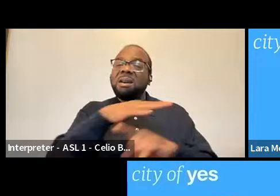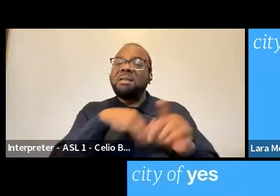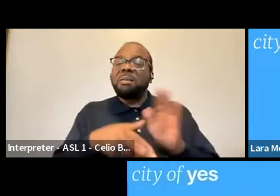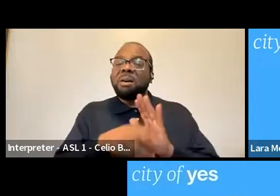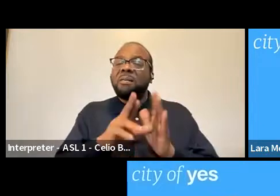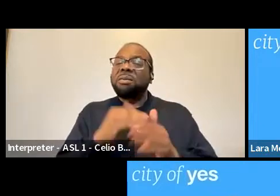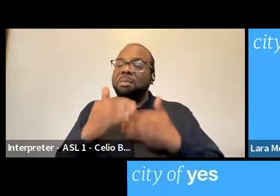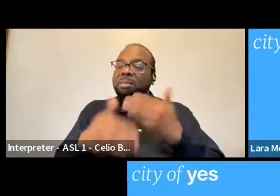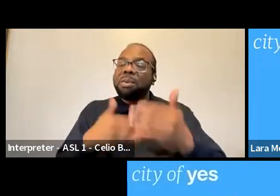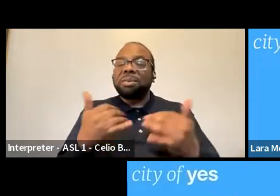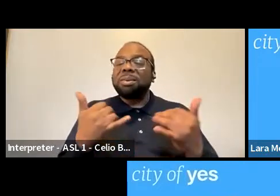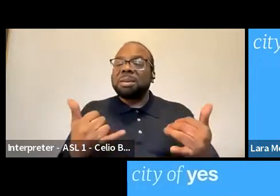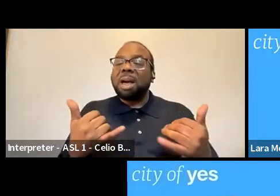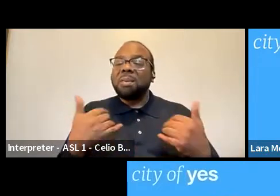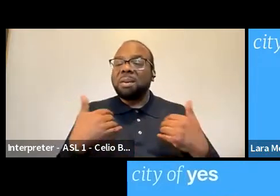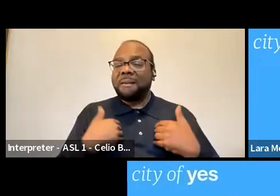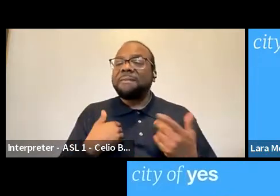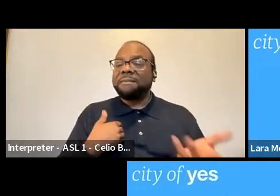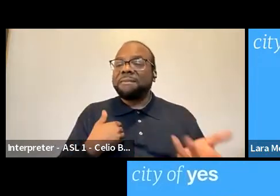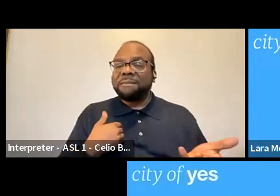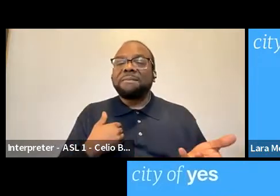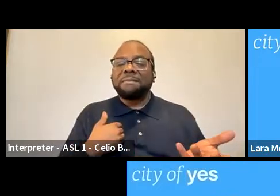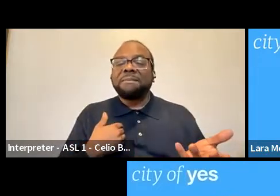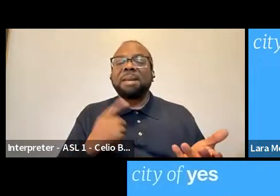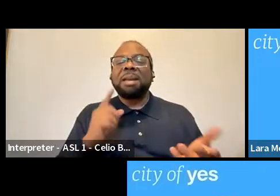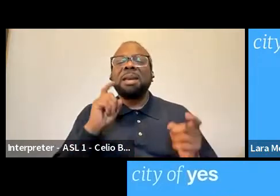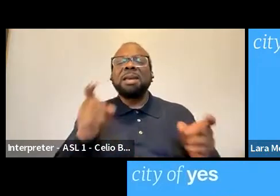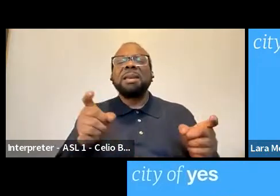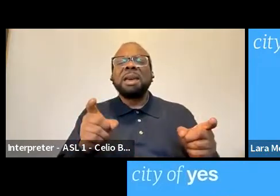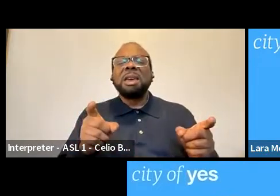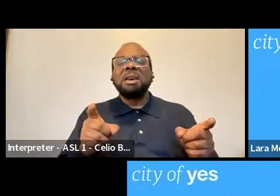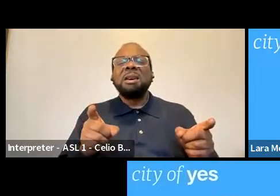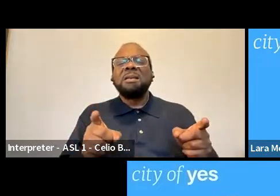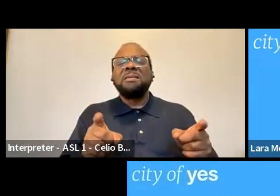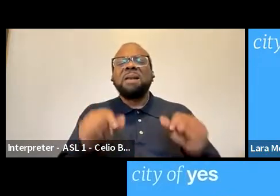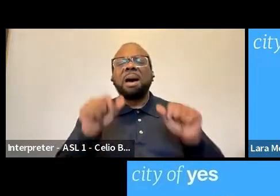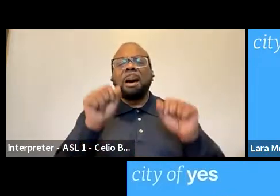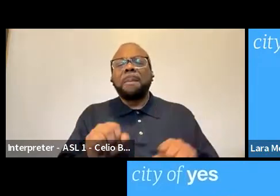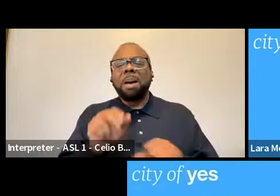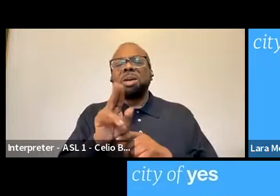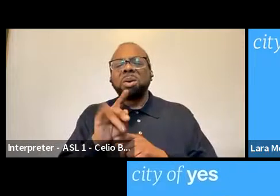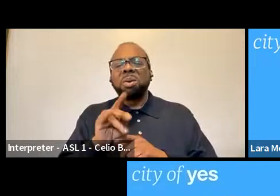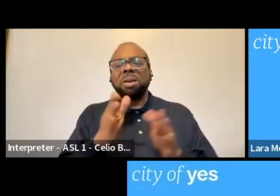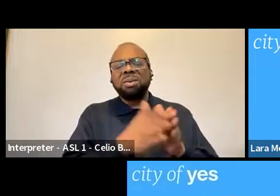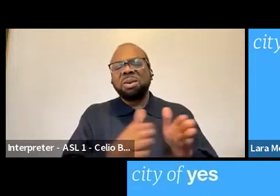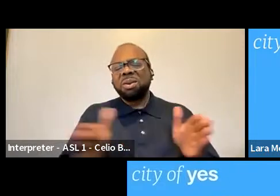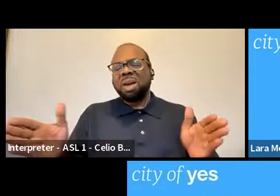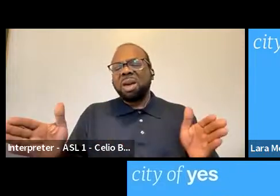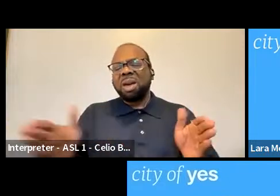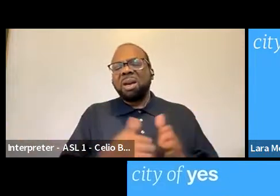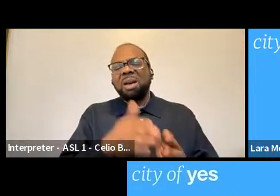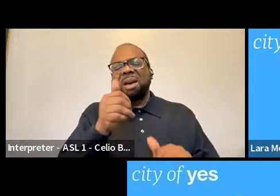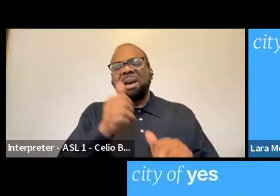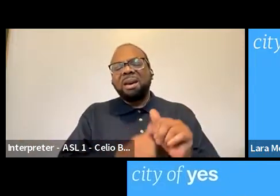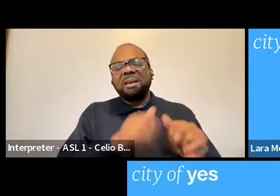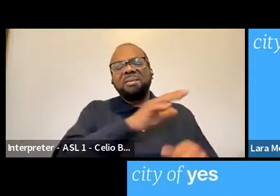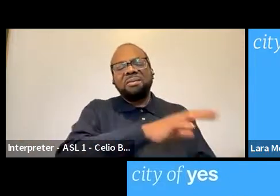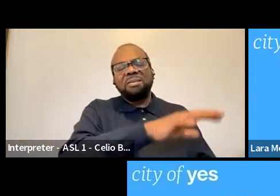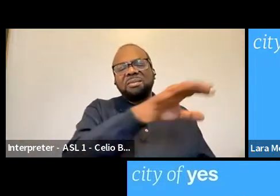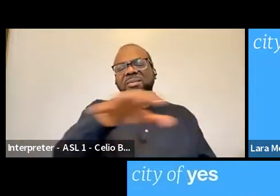process right now that estimates a range of possible units throughout every neighborhood tabulation area